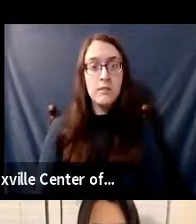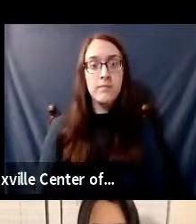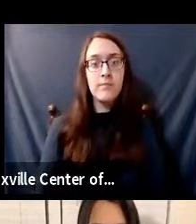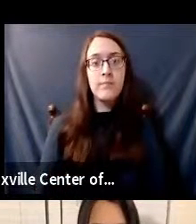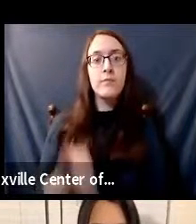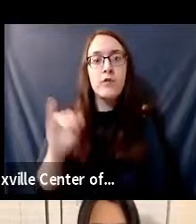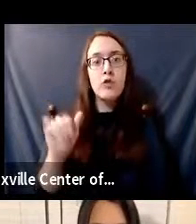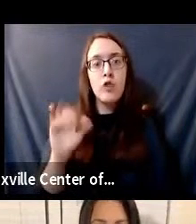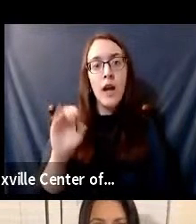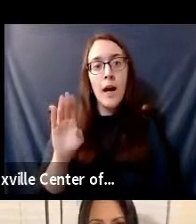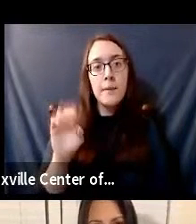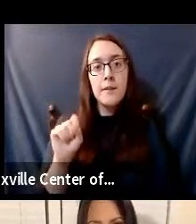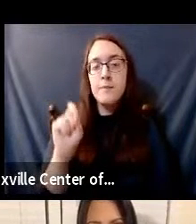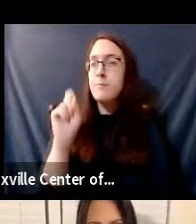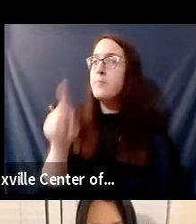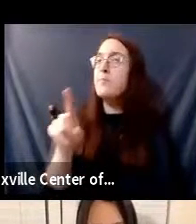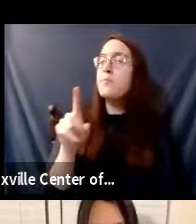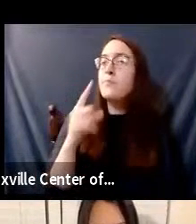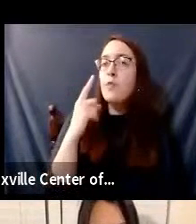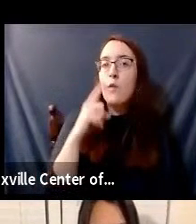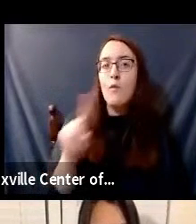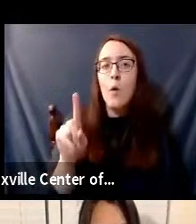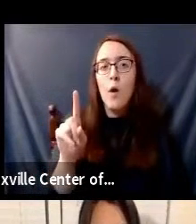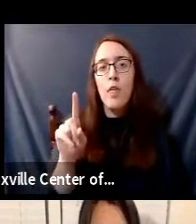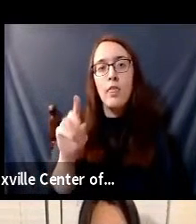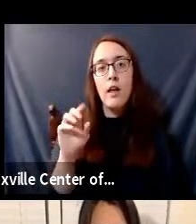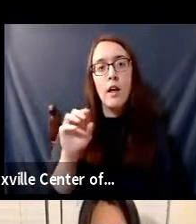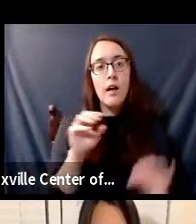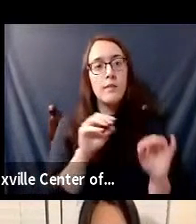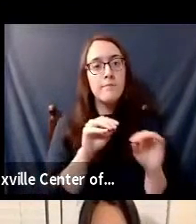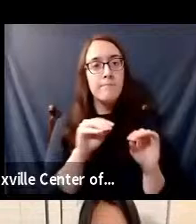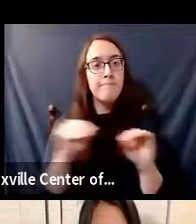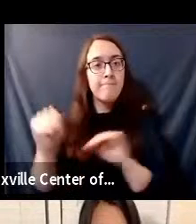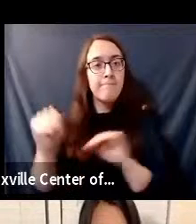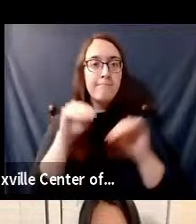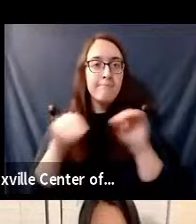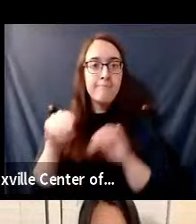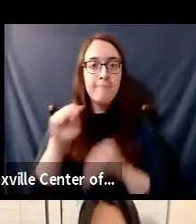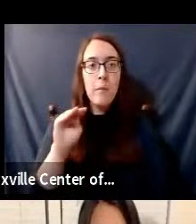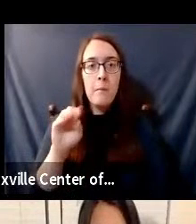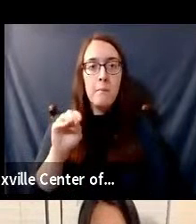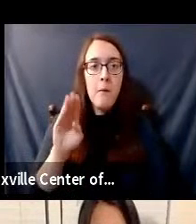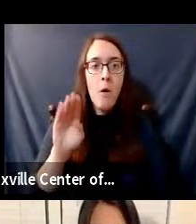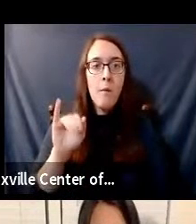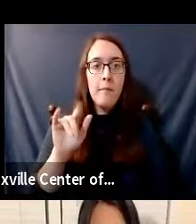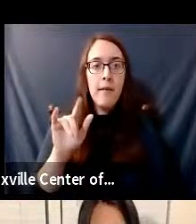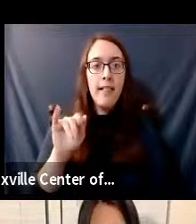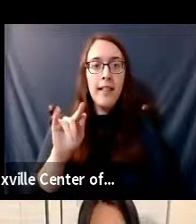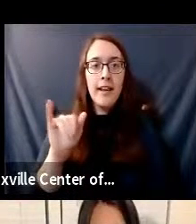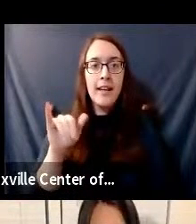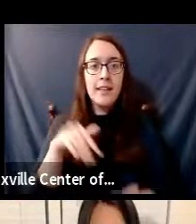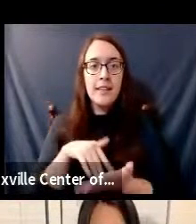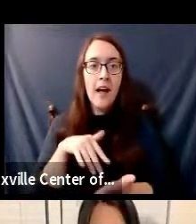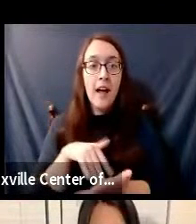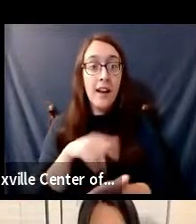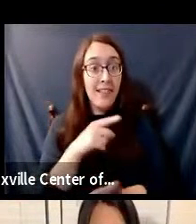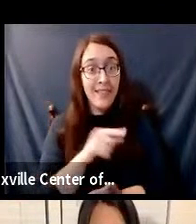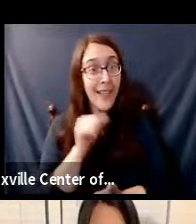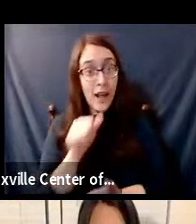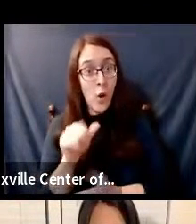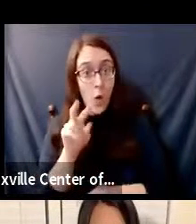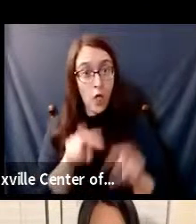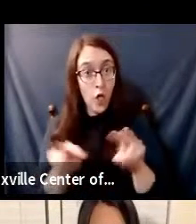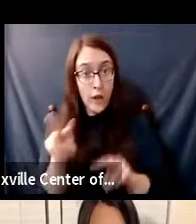Dr. O'Brien, on the mobility studies, they do not look at private residences